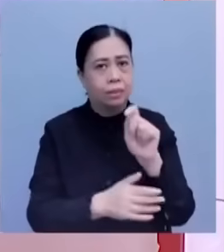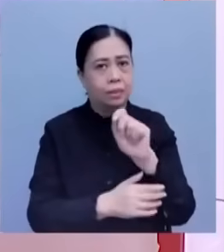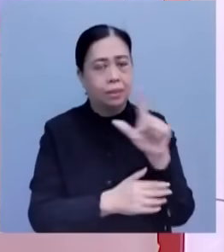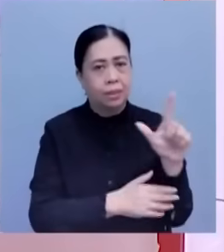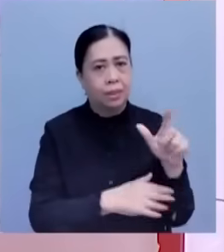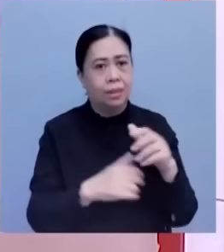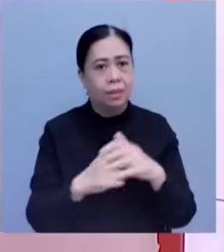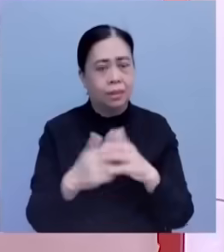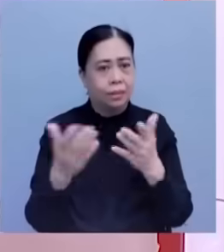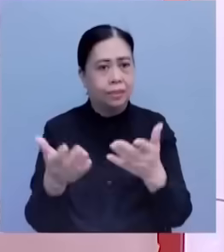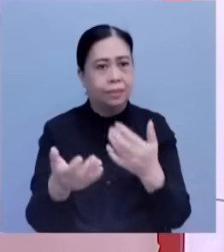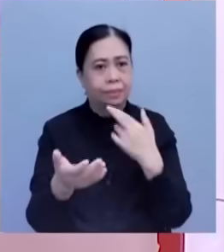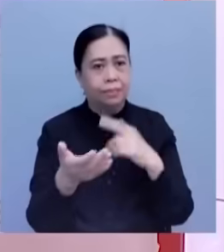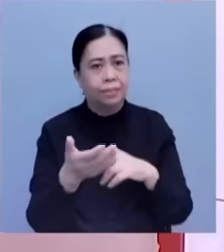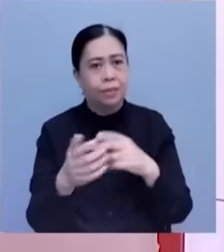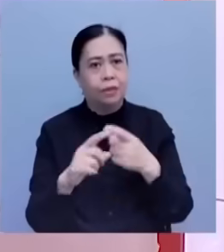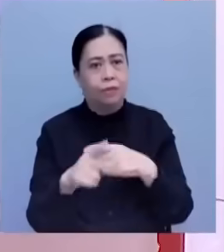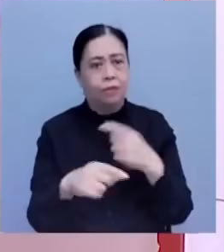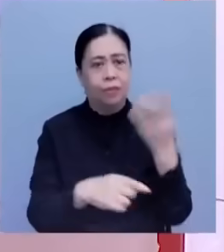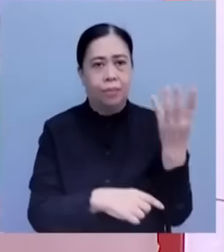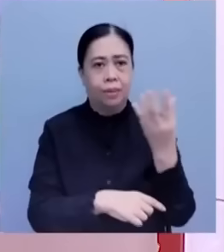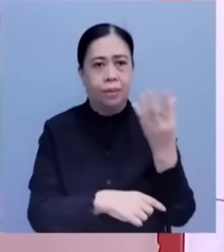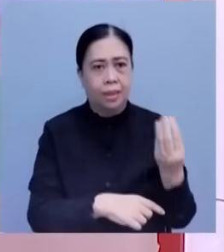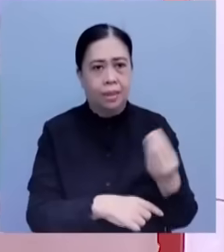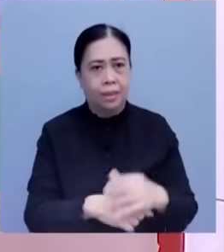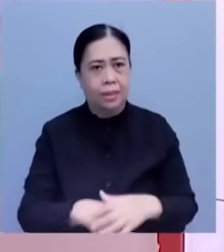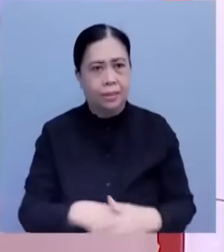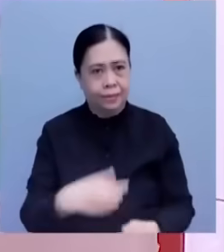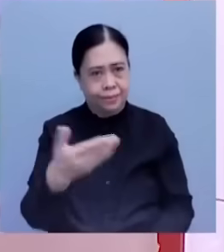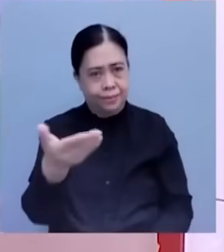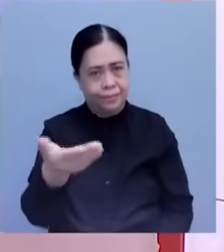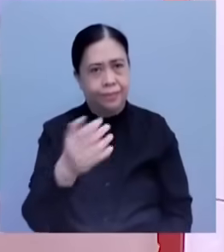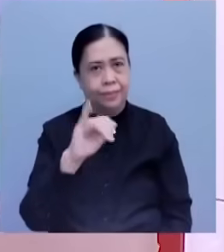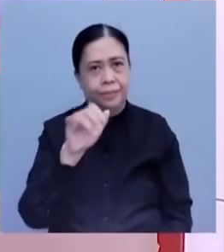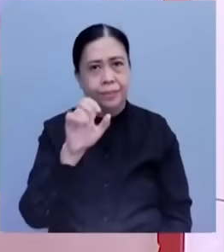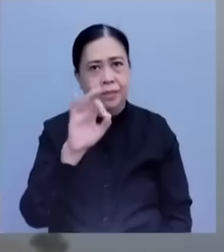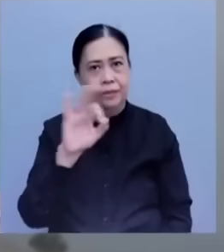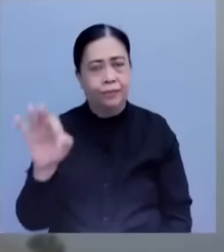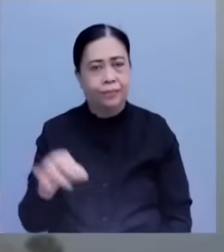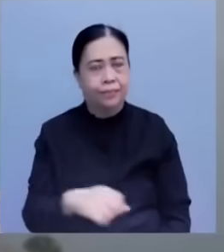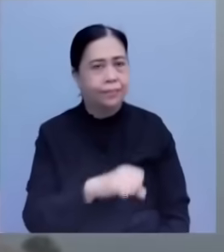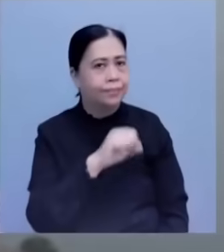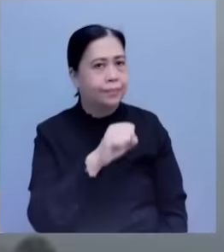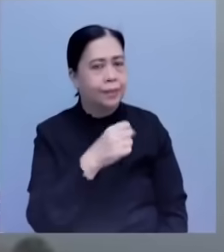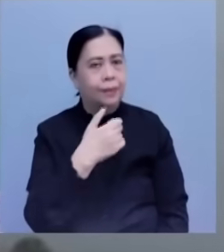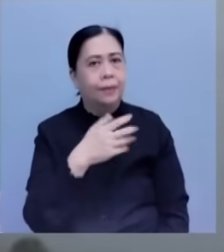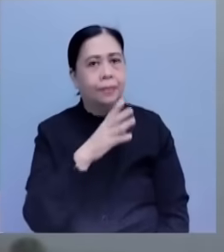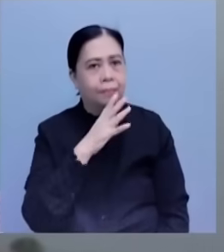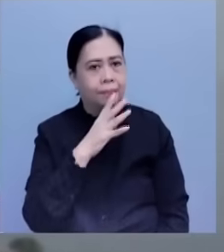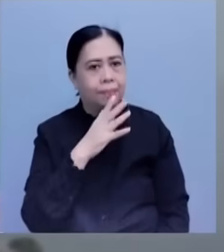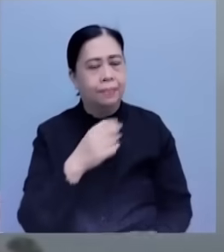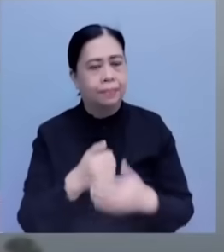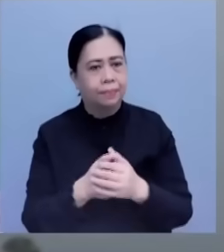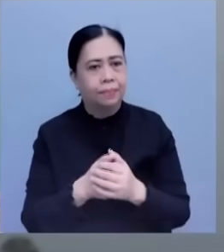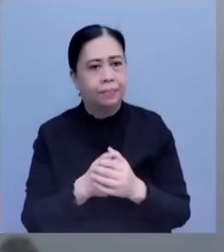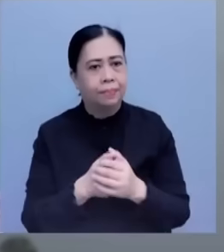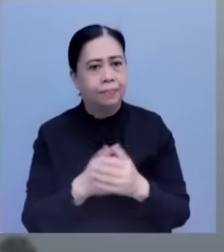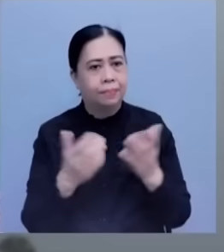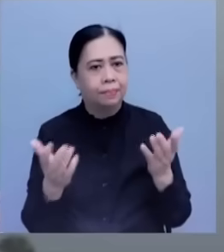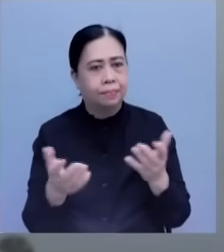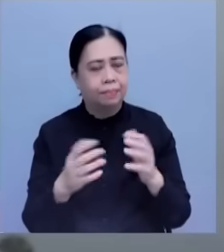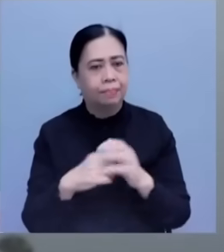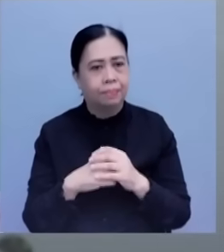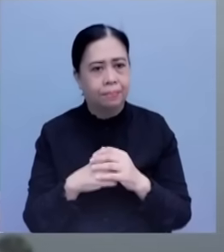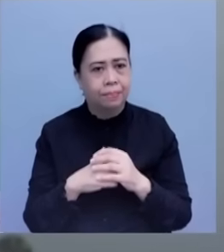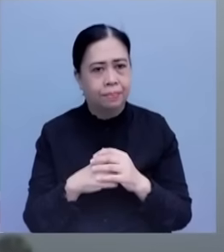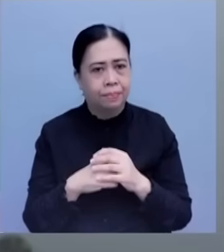He joins us from Tanawan in Batangas. Jeff, go ahead. Yes, Carmina, actually, we've reached the Talisay town